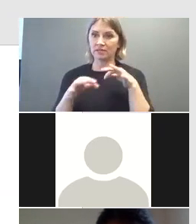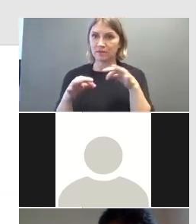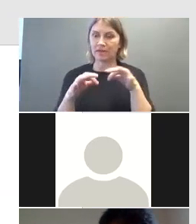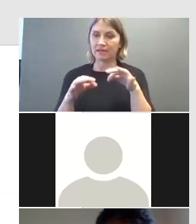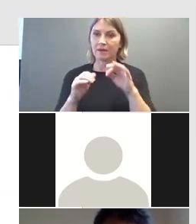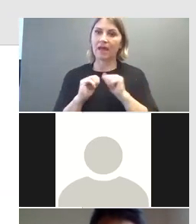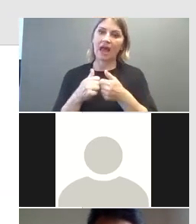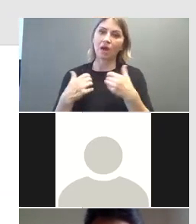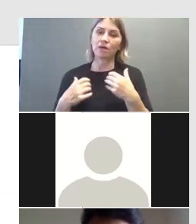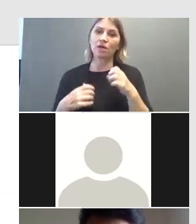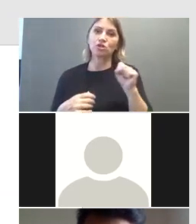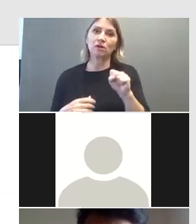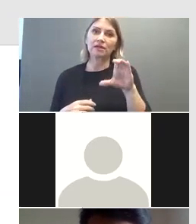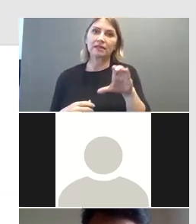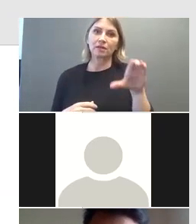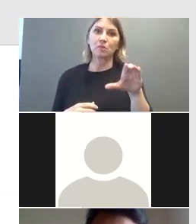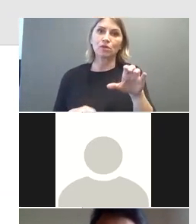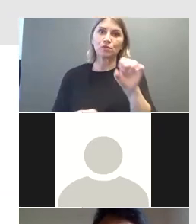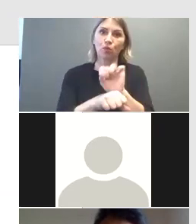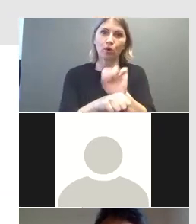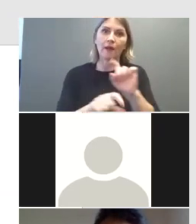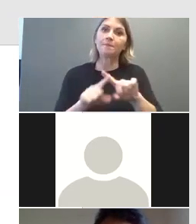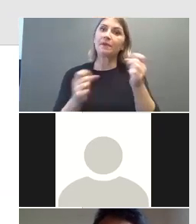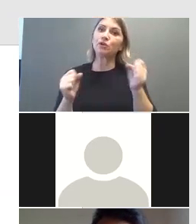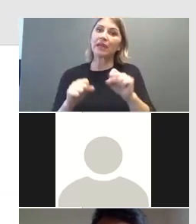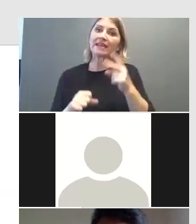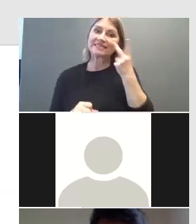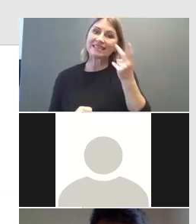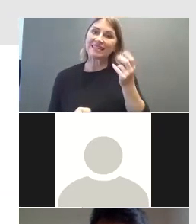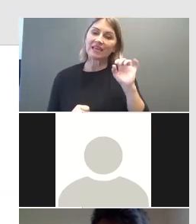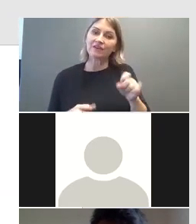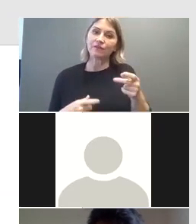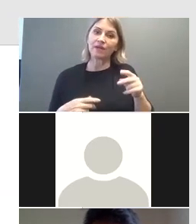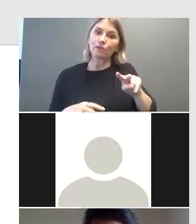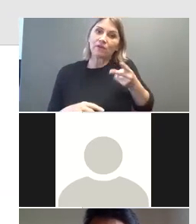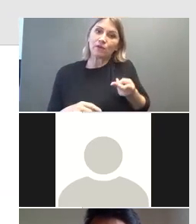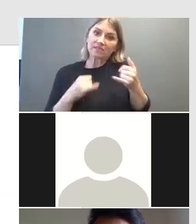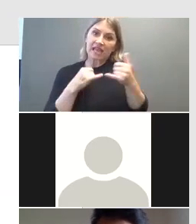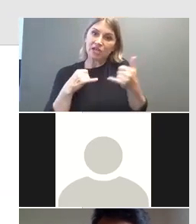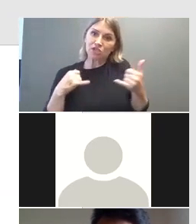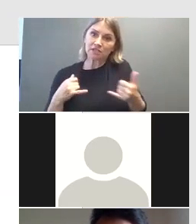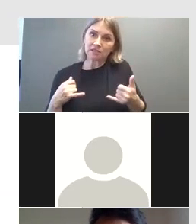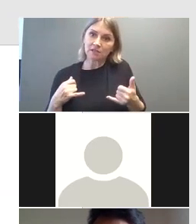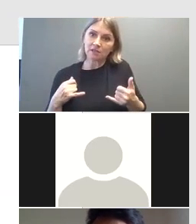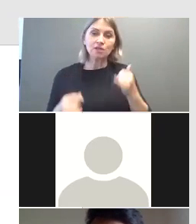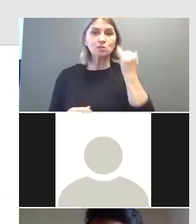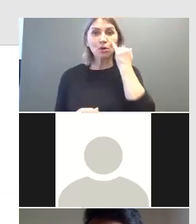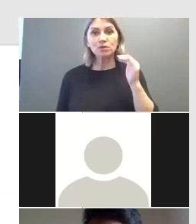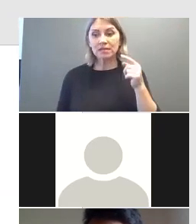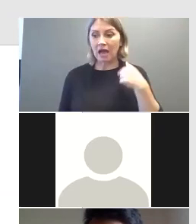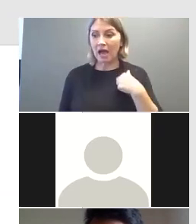strongly connected components work. But you can imagine here that if we reverse those edges, right, let's say that I know